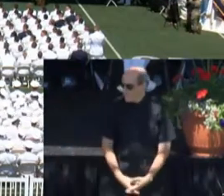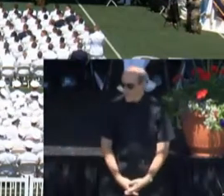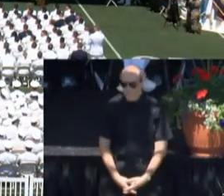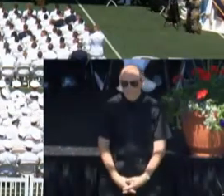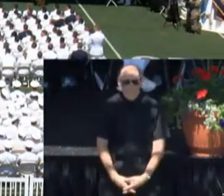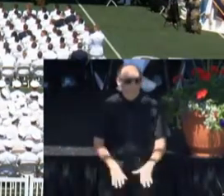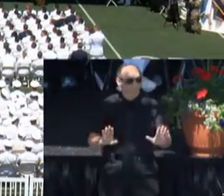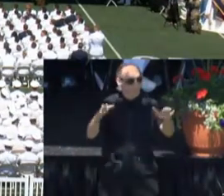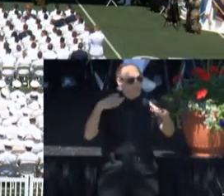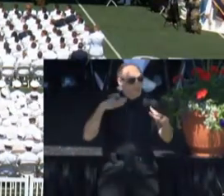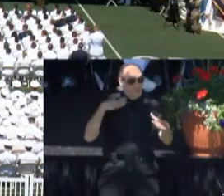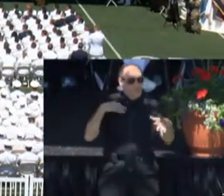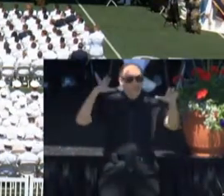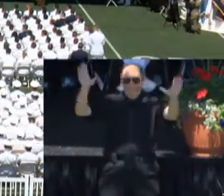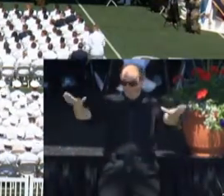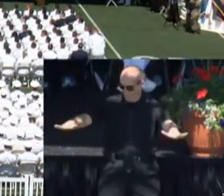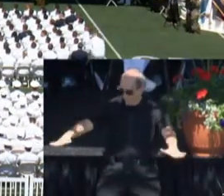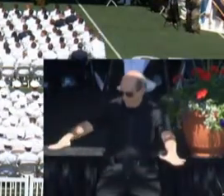Officer candidates, please be seated.